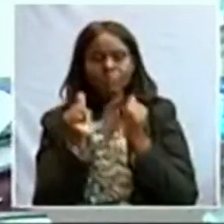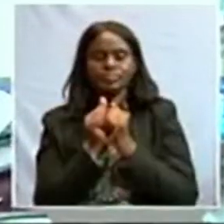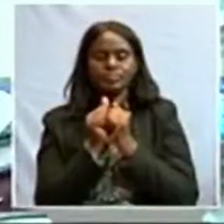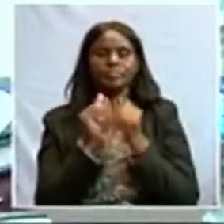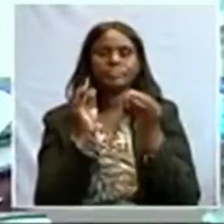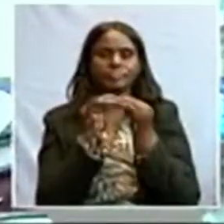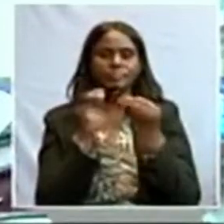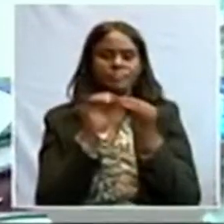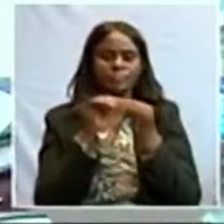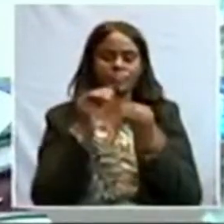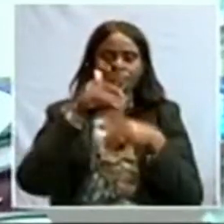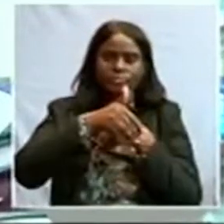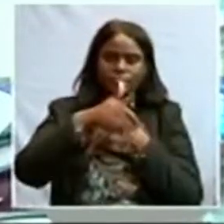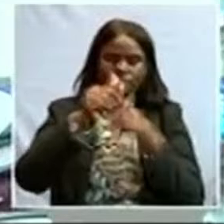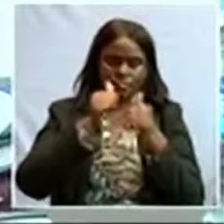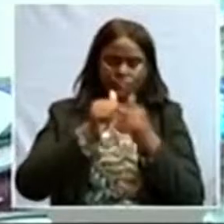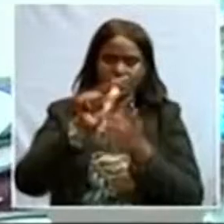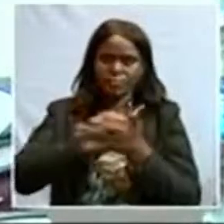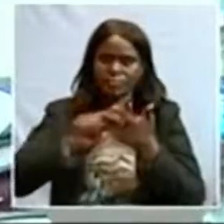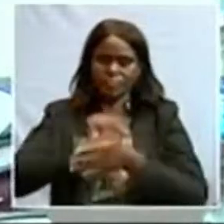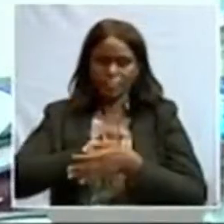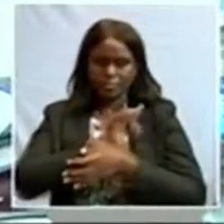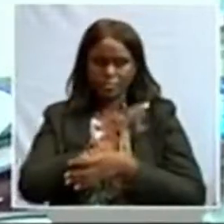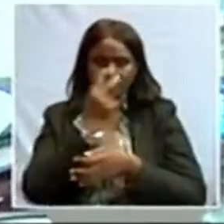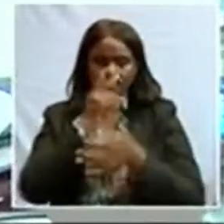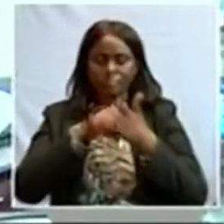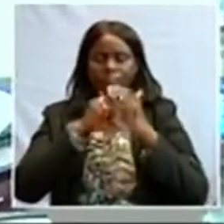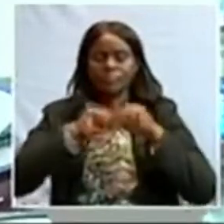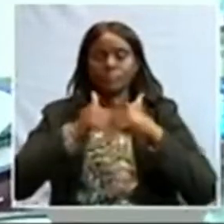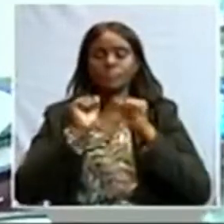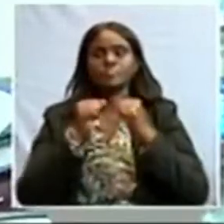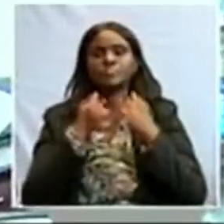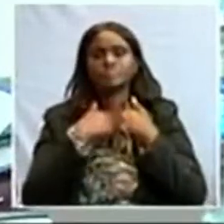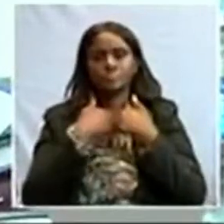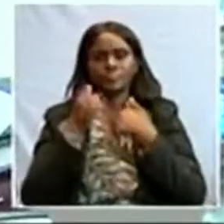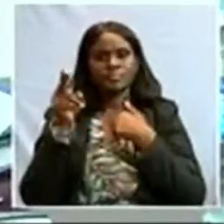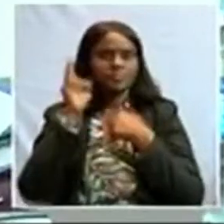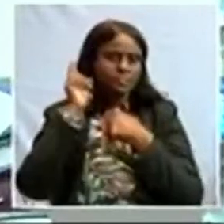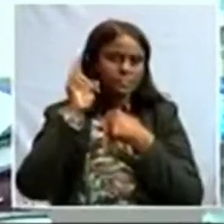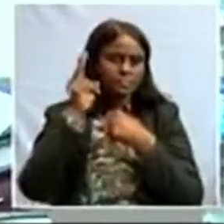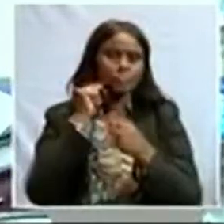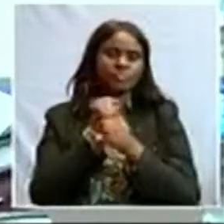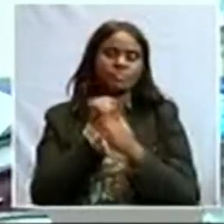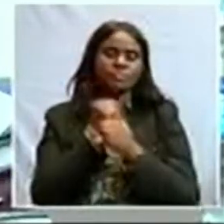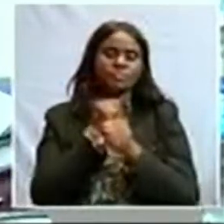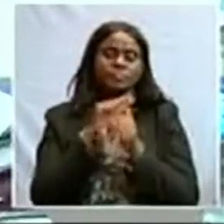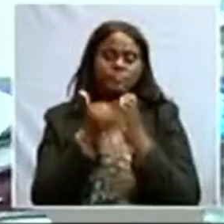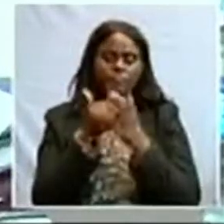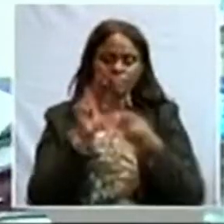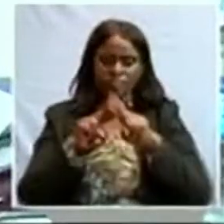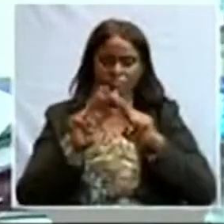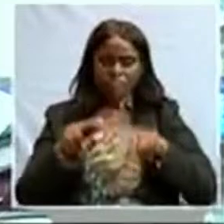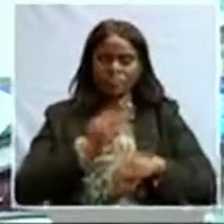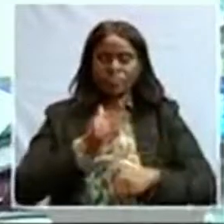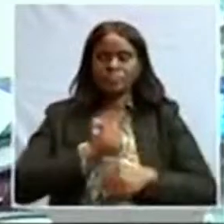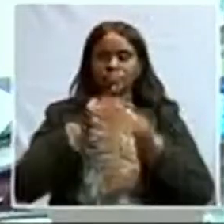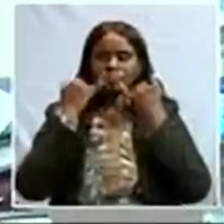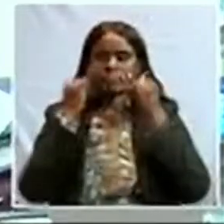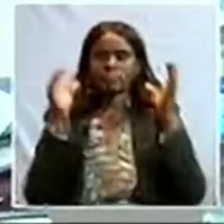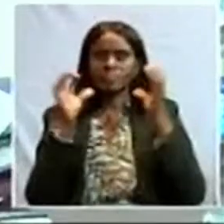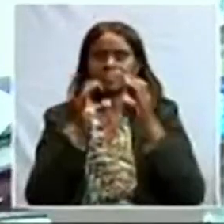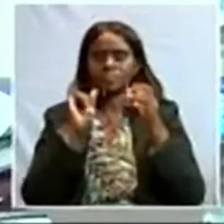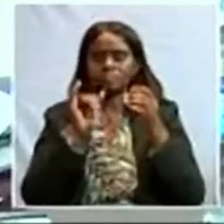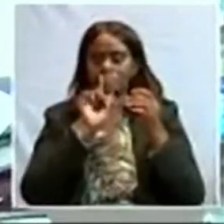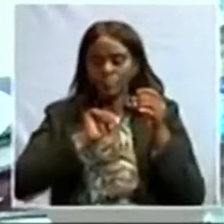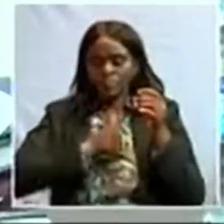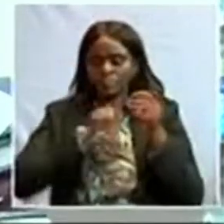the registry as well as library staff to see how we can undertake the archives function. Chair, I regret to inform the committee that